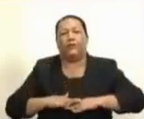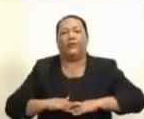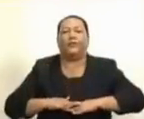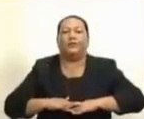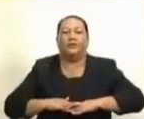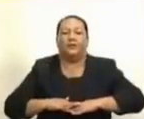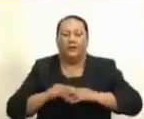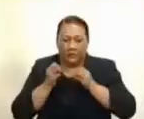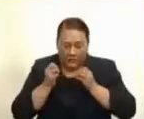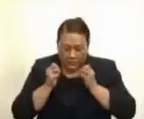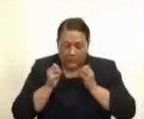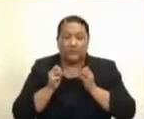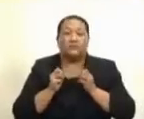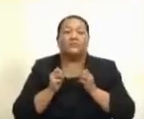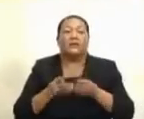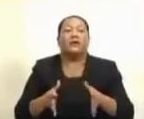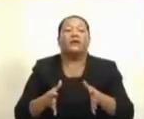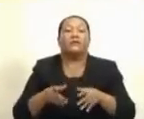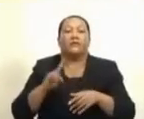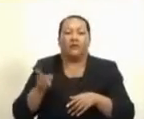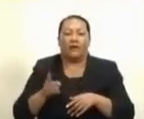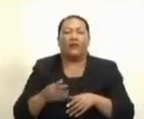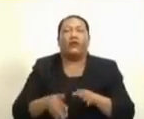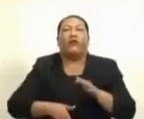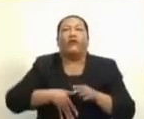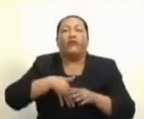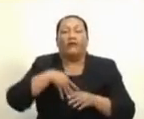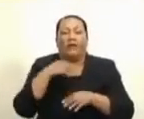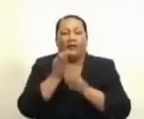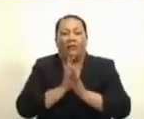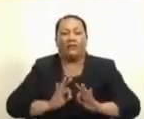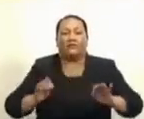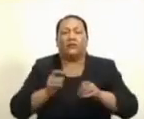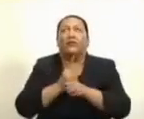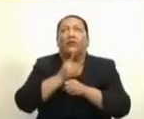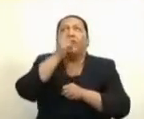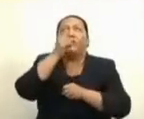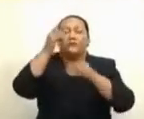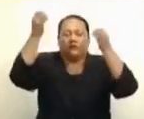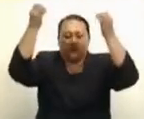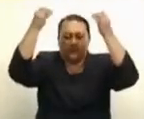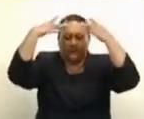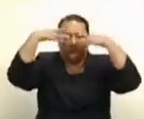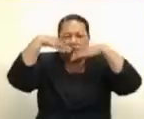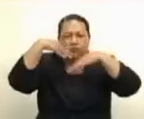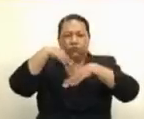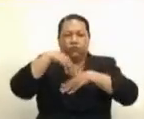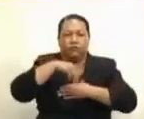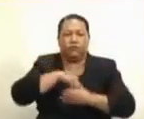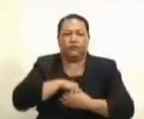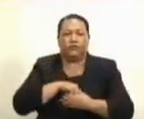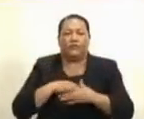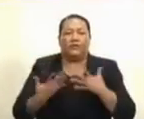to feel the peace of God come into our beings, come into our lives.